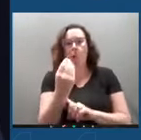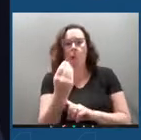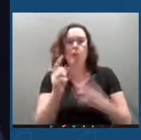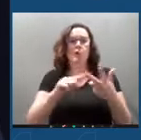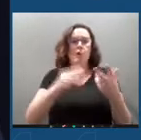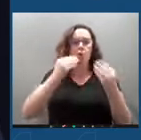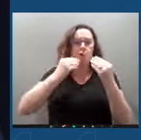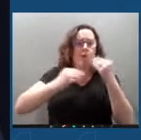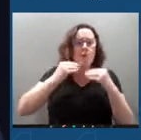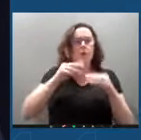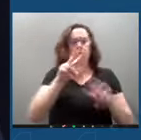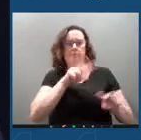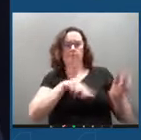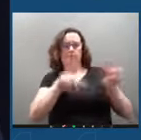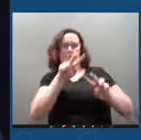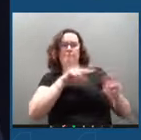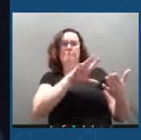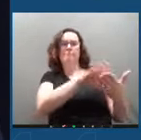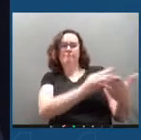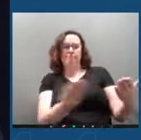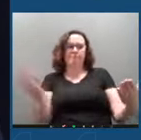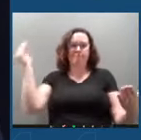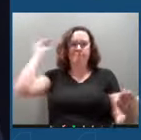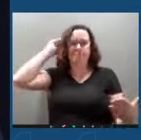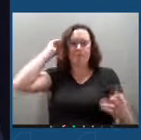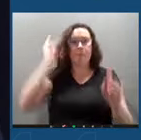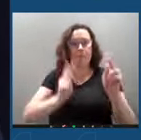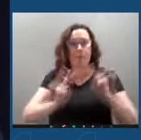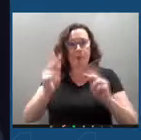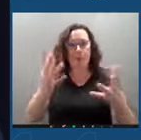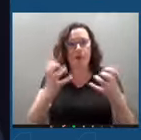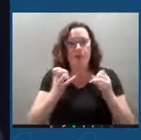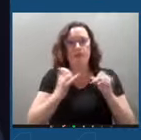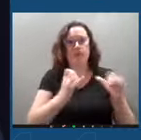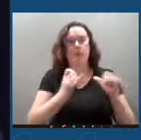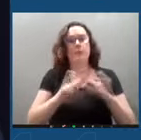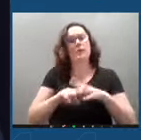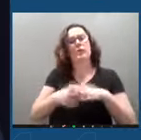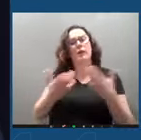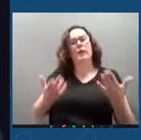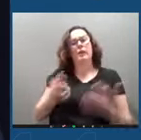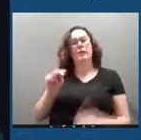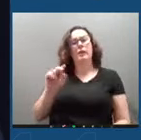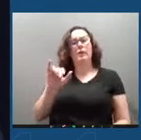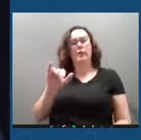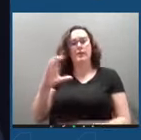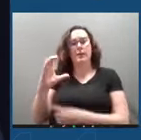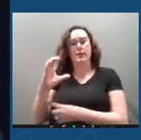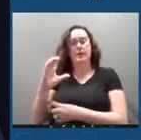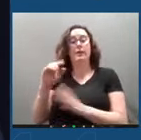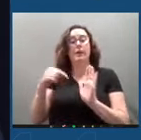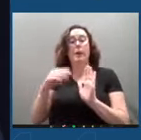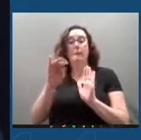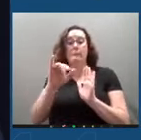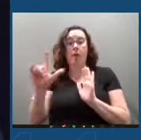It all starts right here in New York. So this bill is going to cascade throughout the entire country. And it's